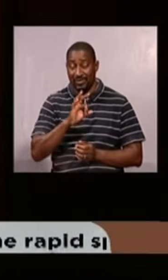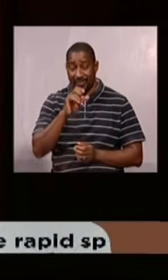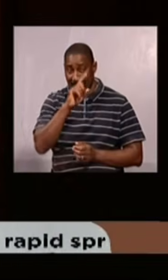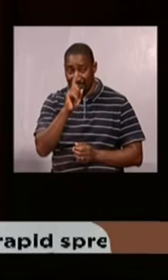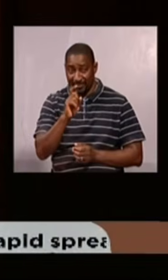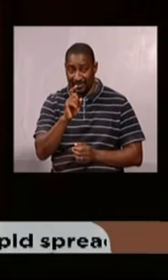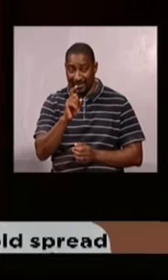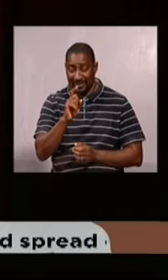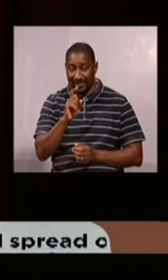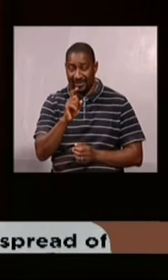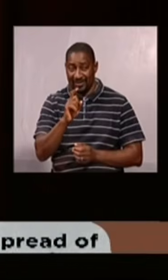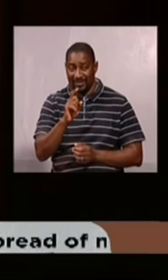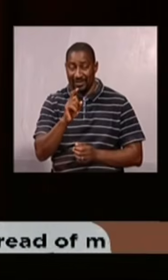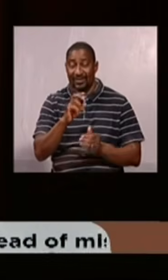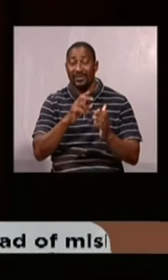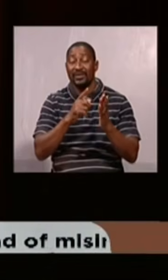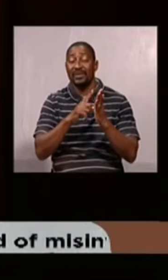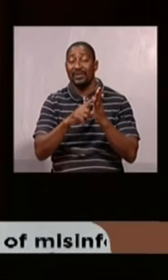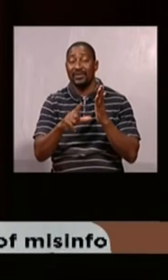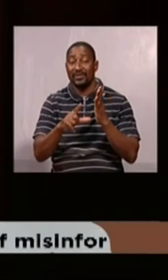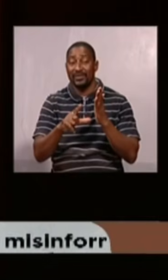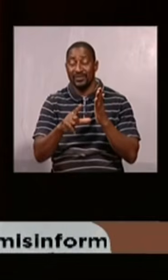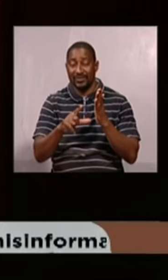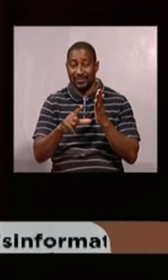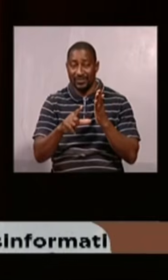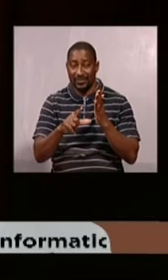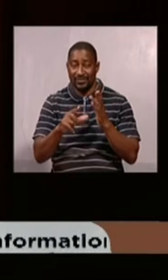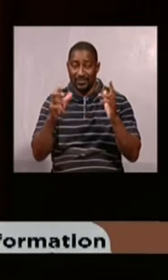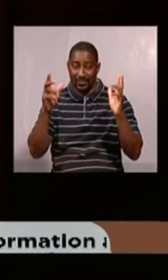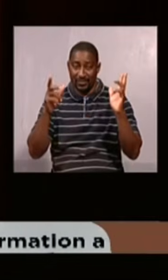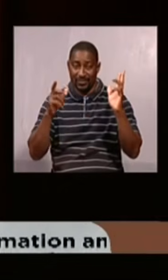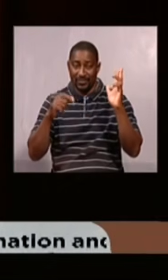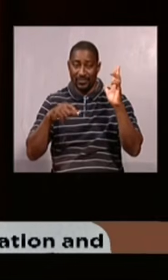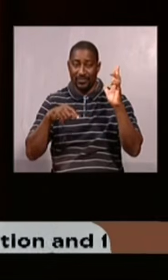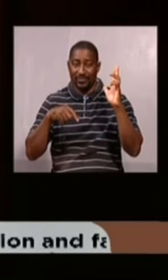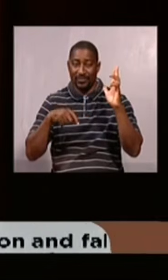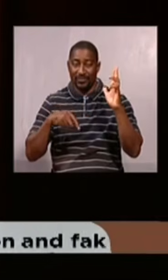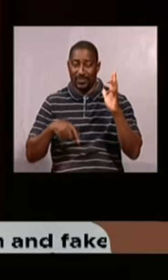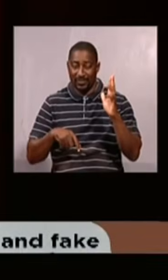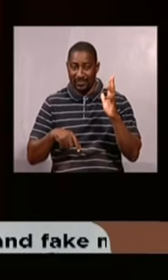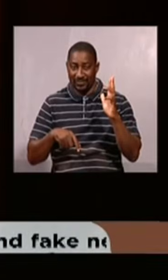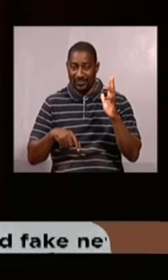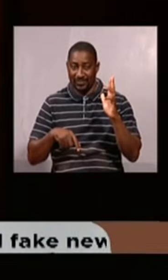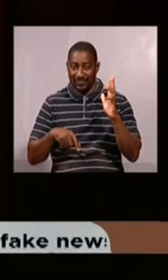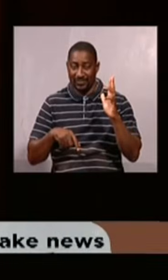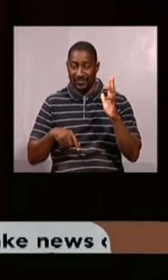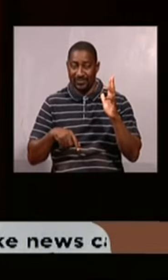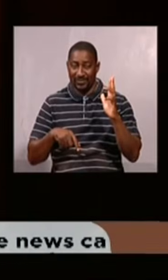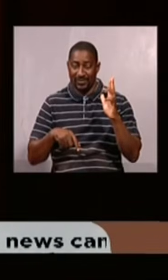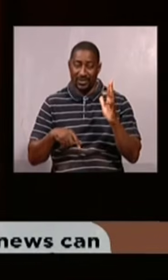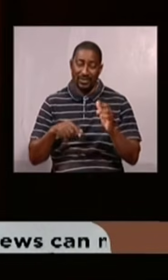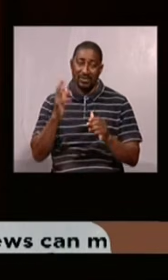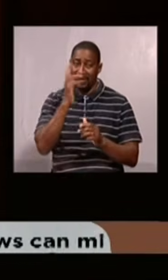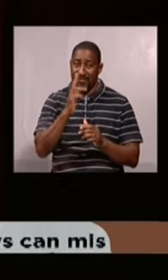the ethics of social media, there are different set of rules for citizens or somebody running for candidacy, running for